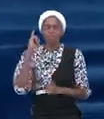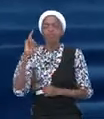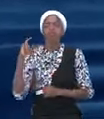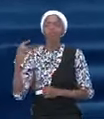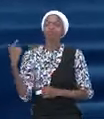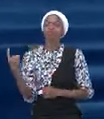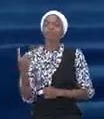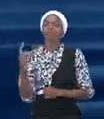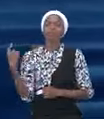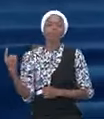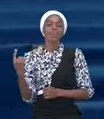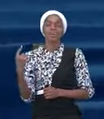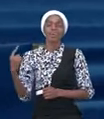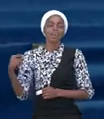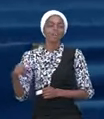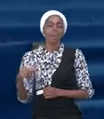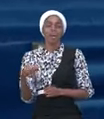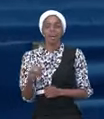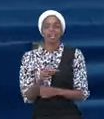with my life.